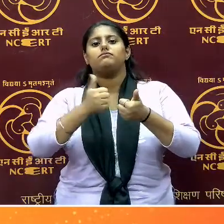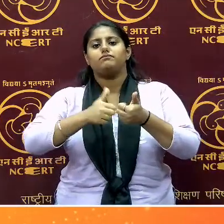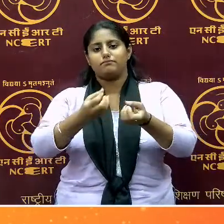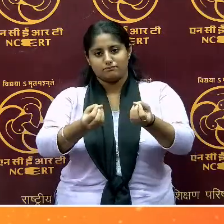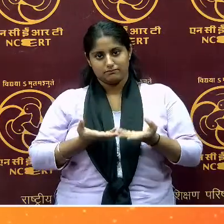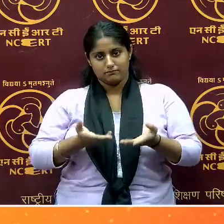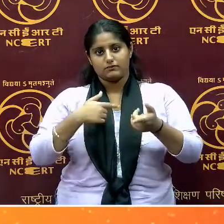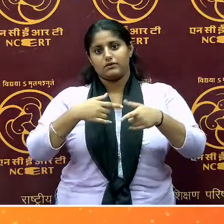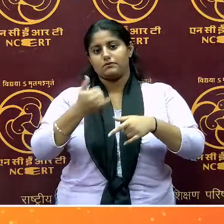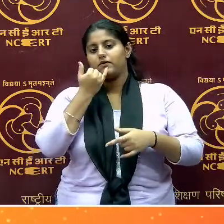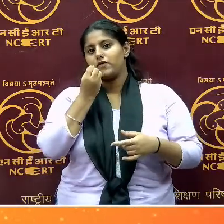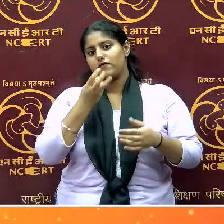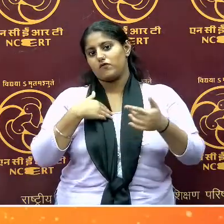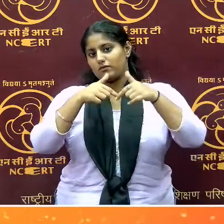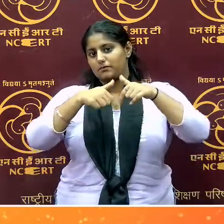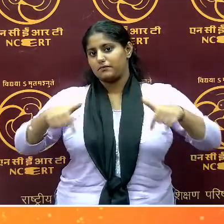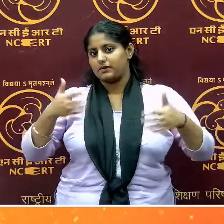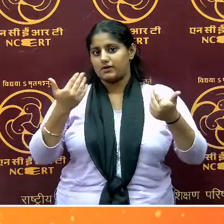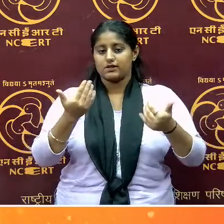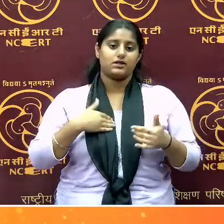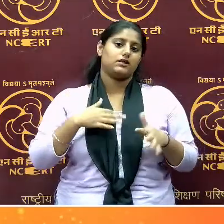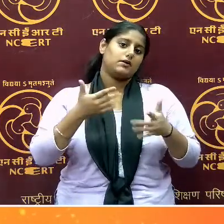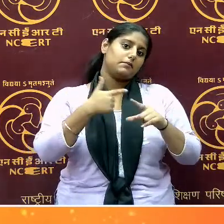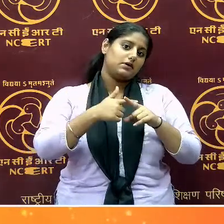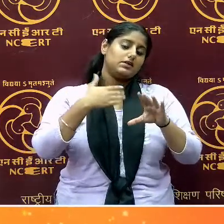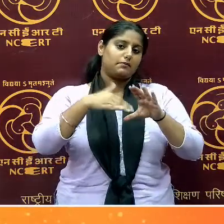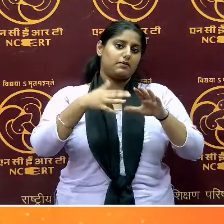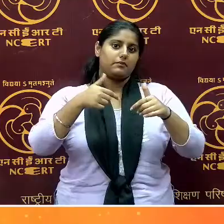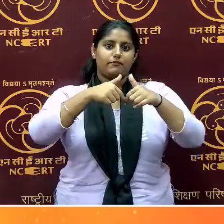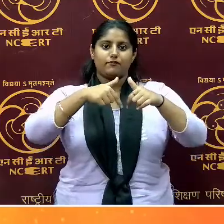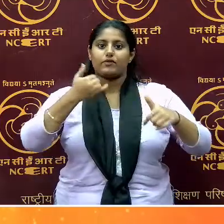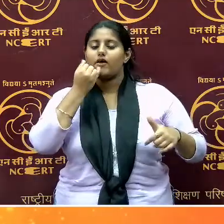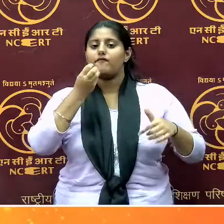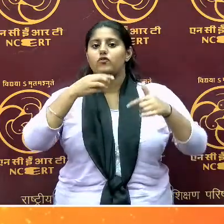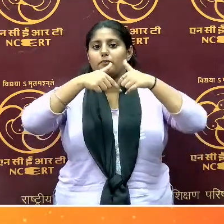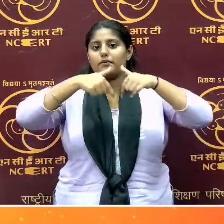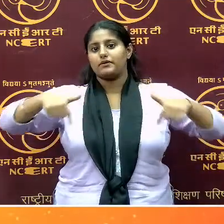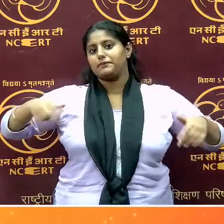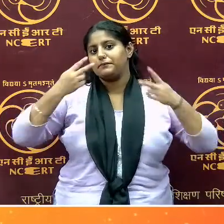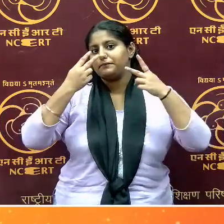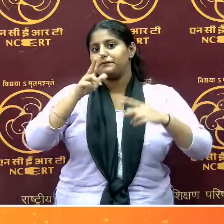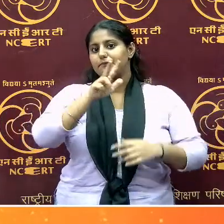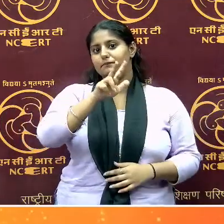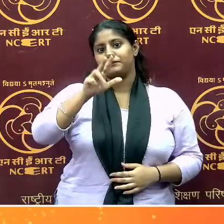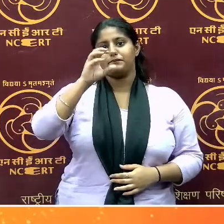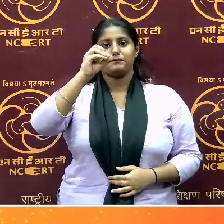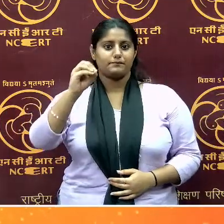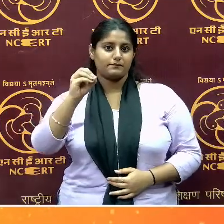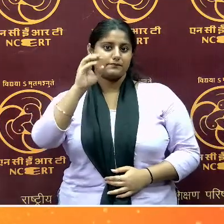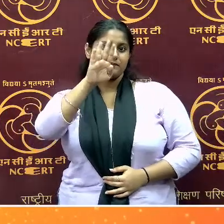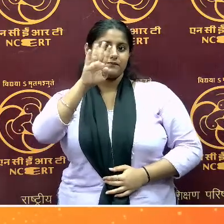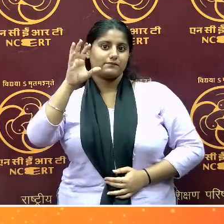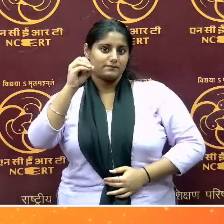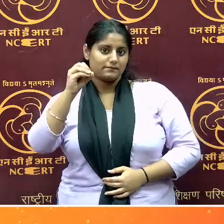also contact us via phone or our email ID. Our phone number is